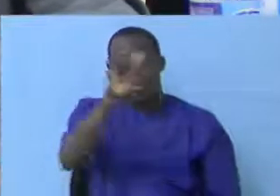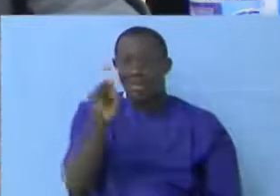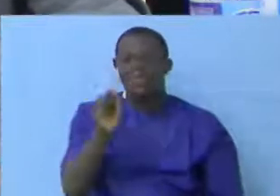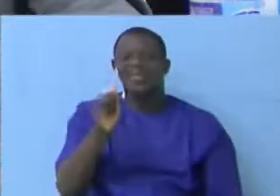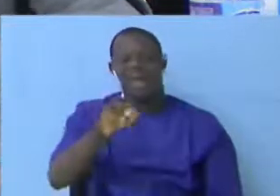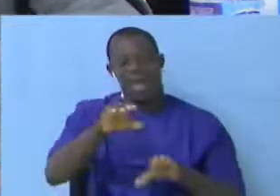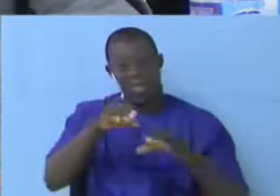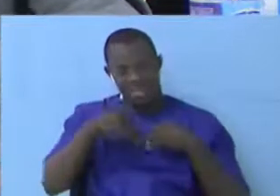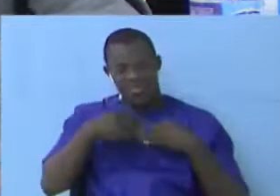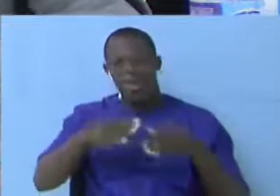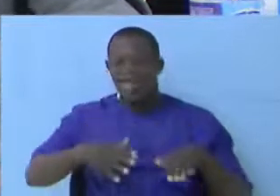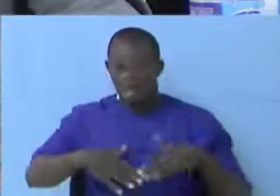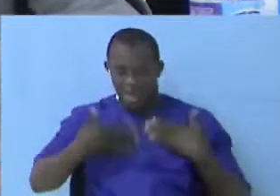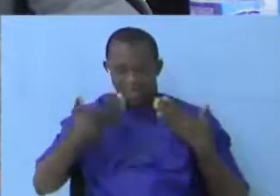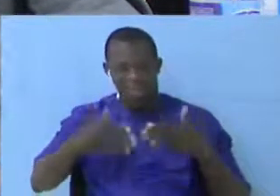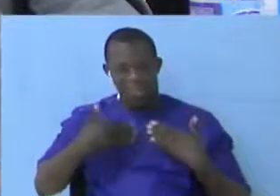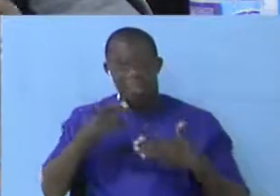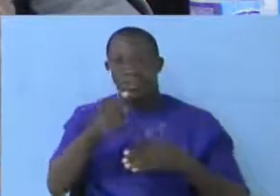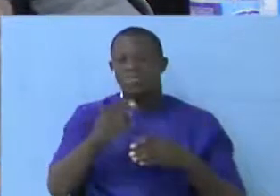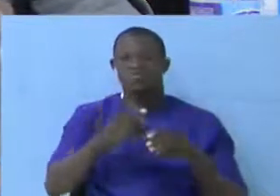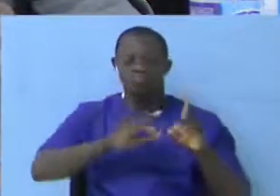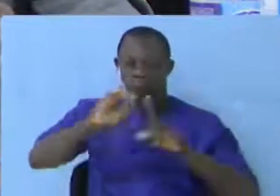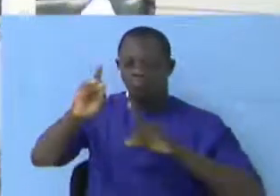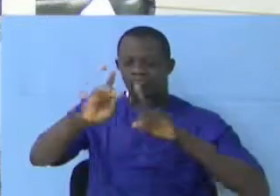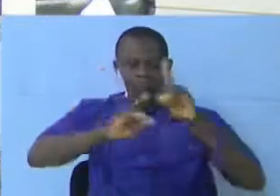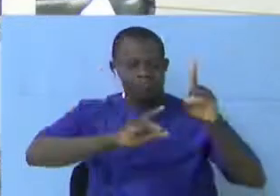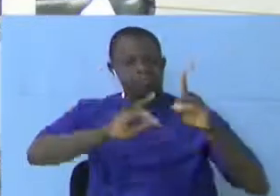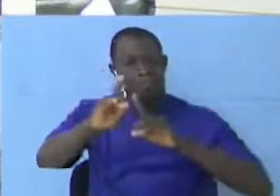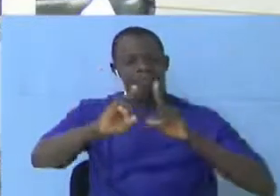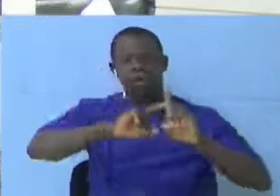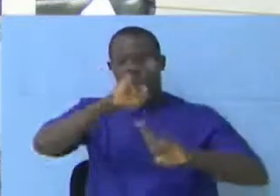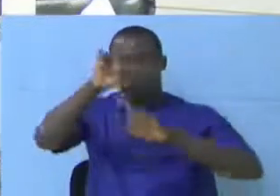appreciate this interaction.